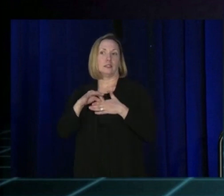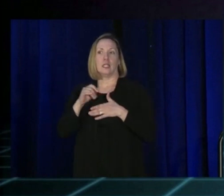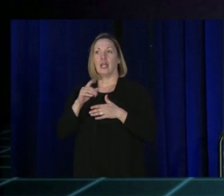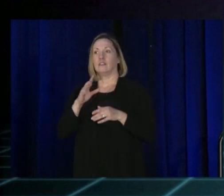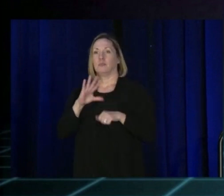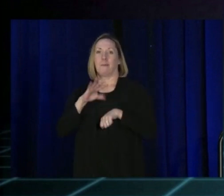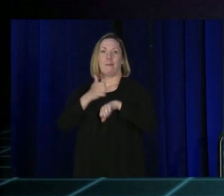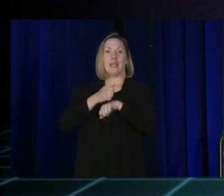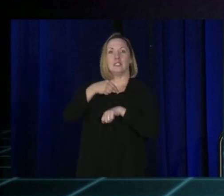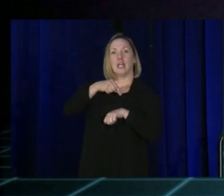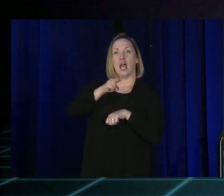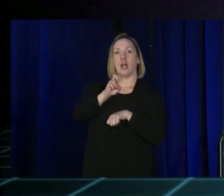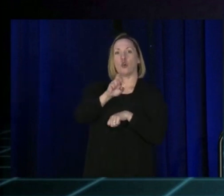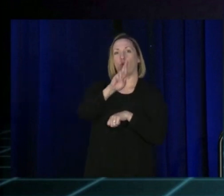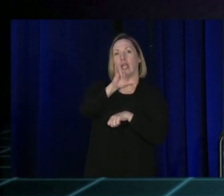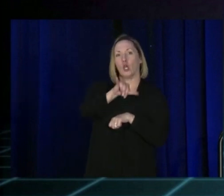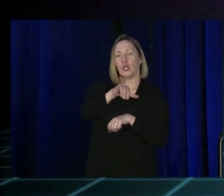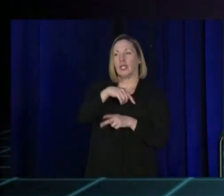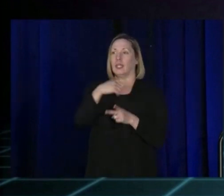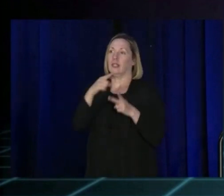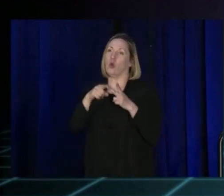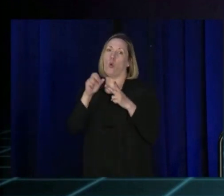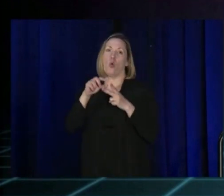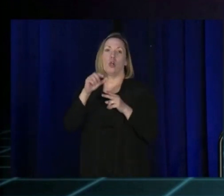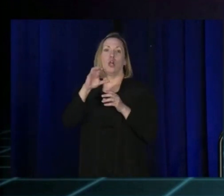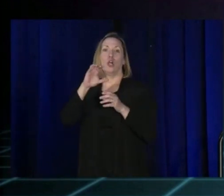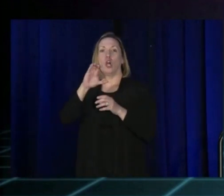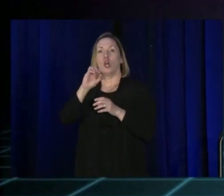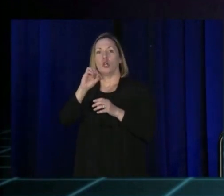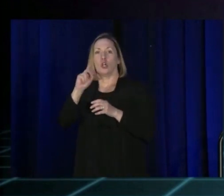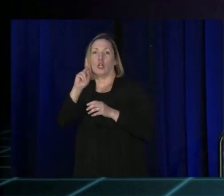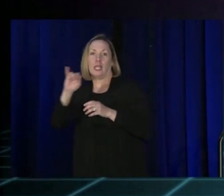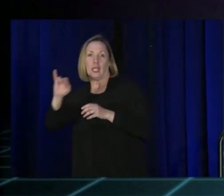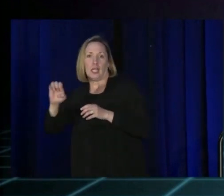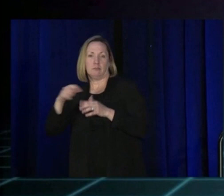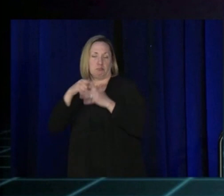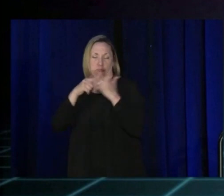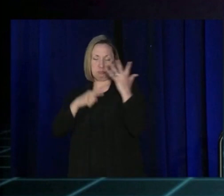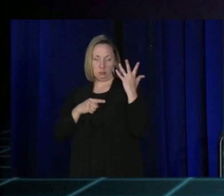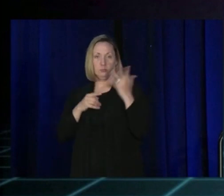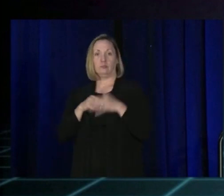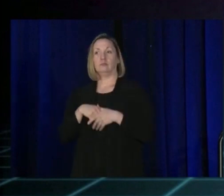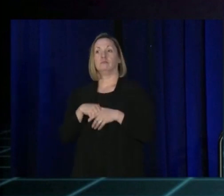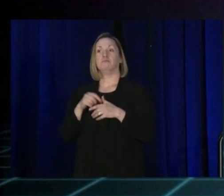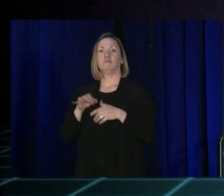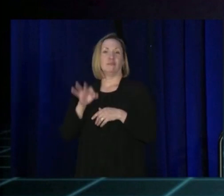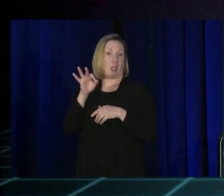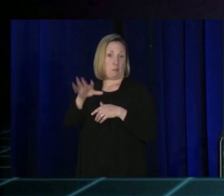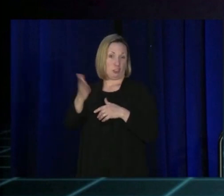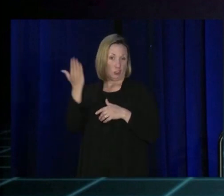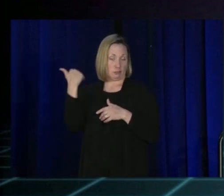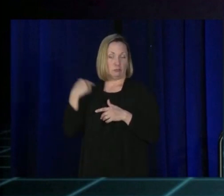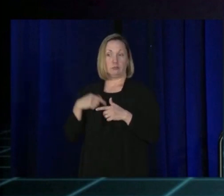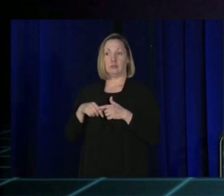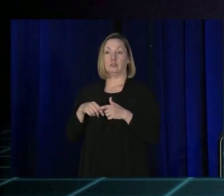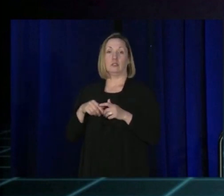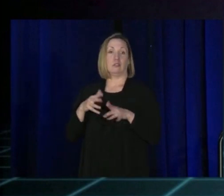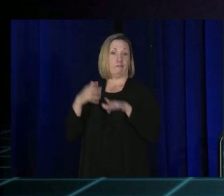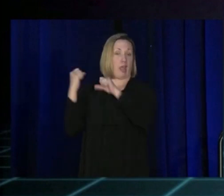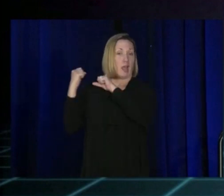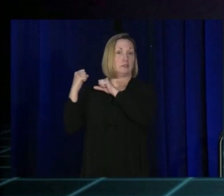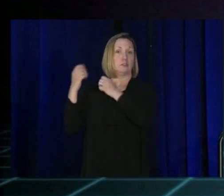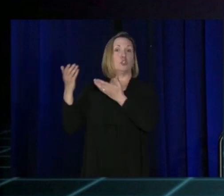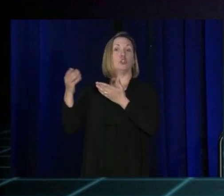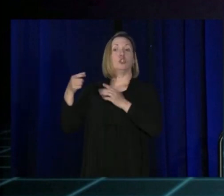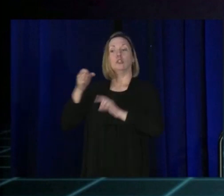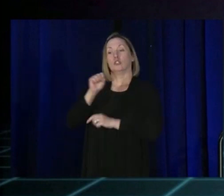or cookies or anything along those lines there. I mentioned the fast server